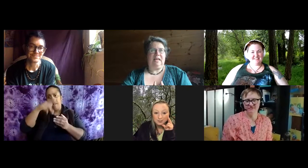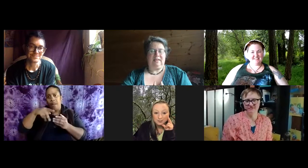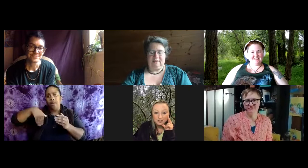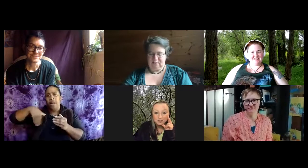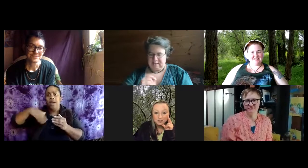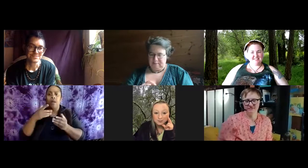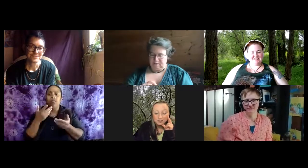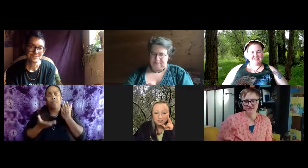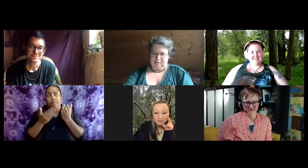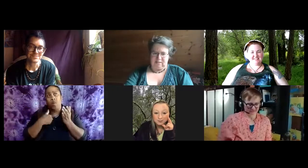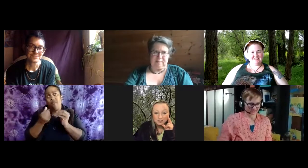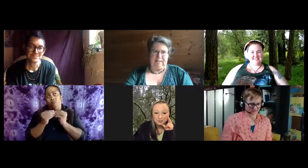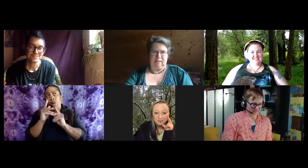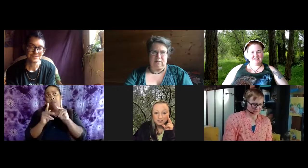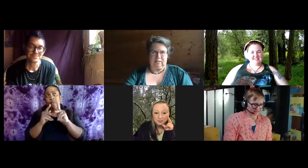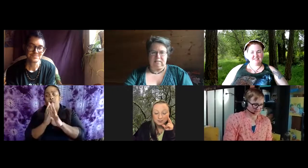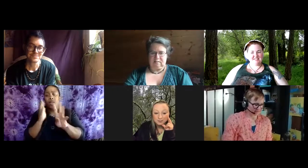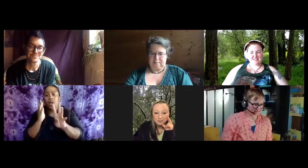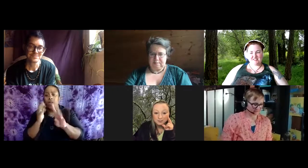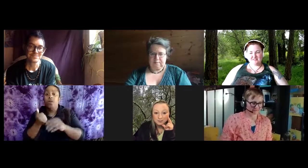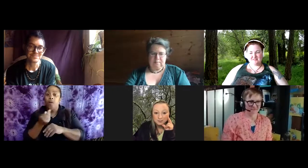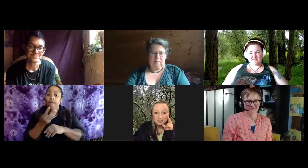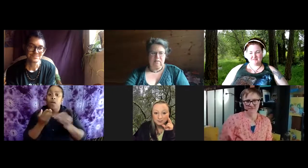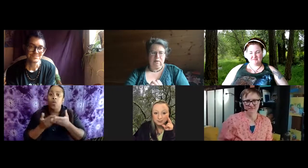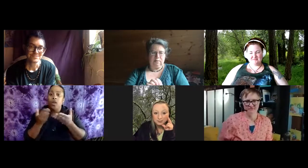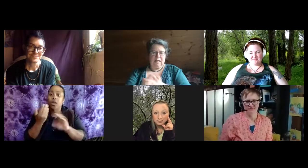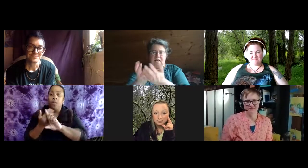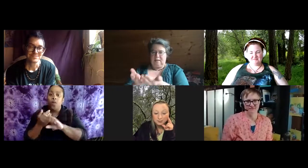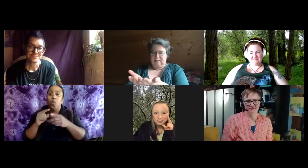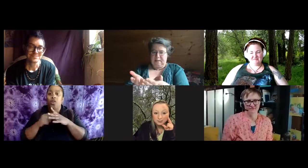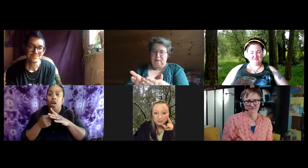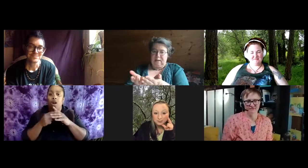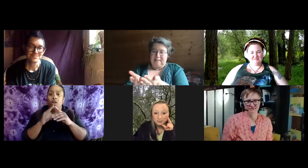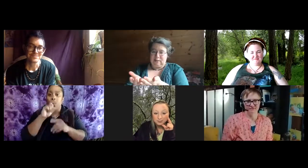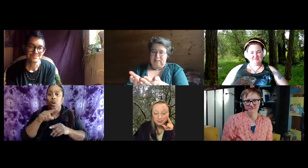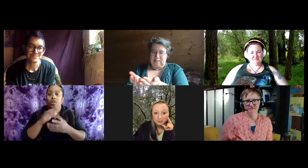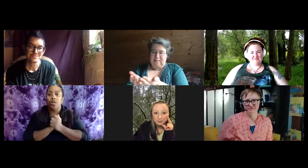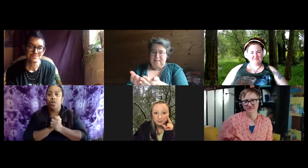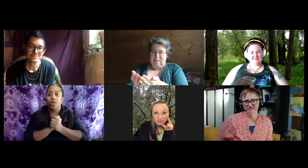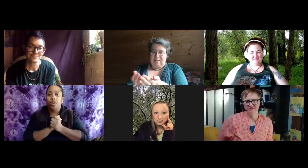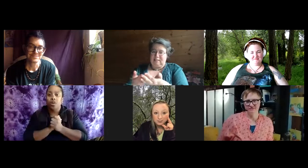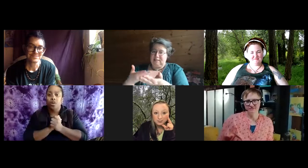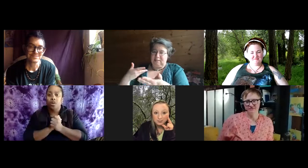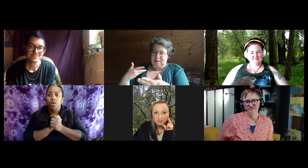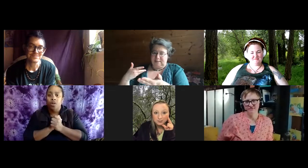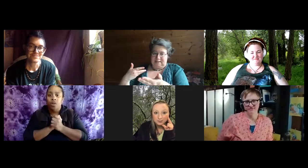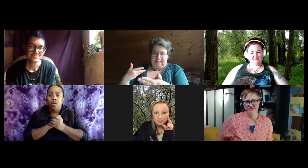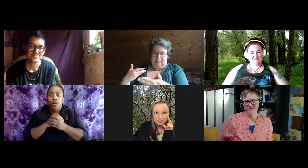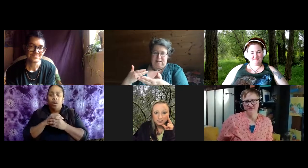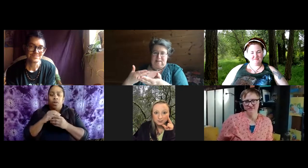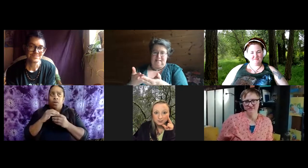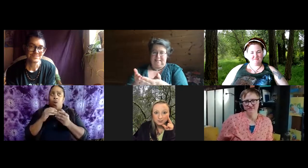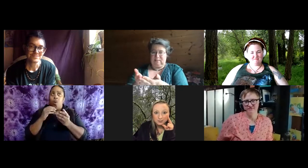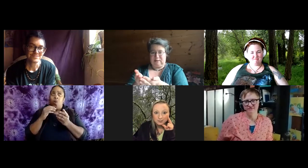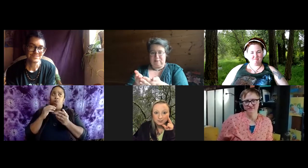And a few things before we start jumping into the questions. So You may ask a question, and we go deeper than you intend us